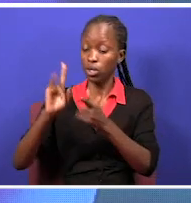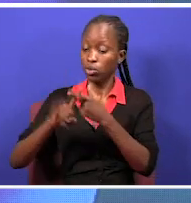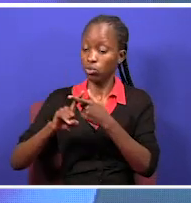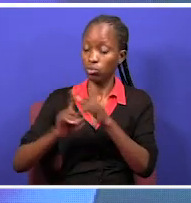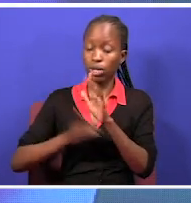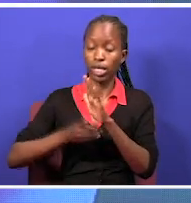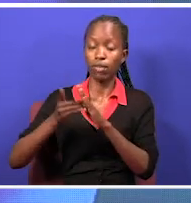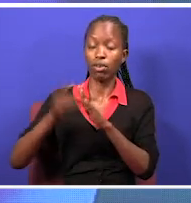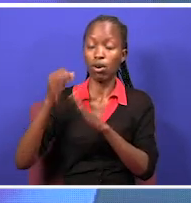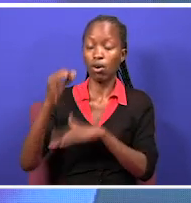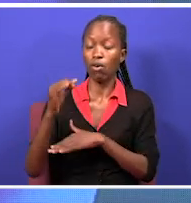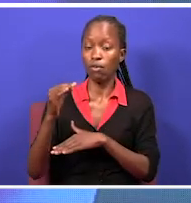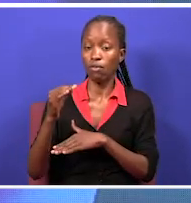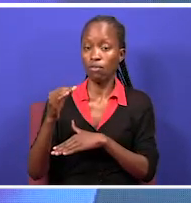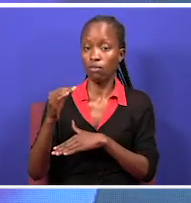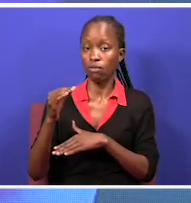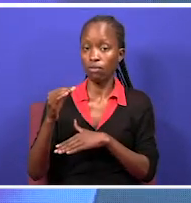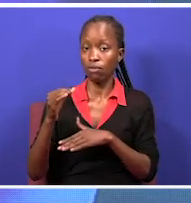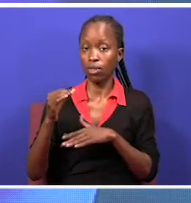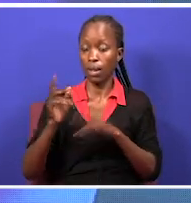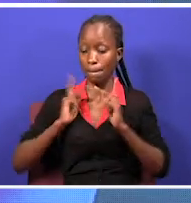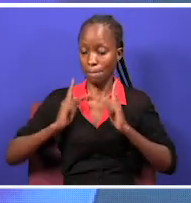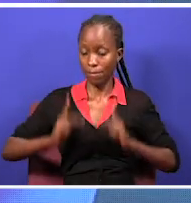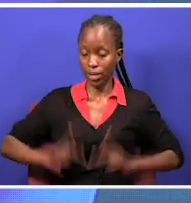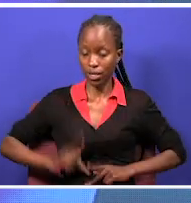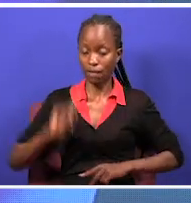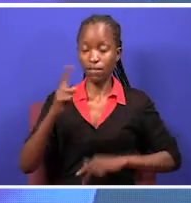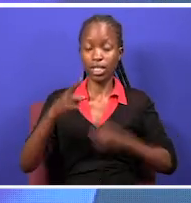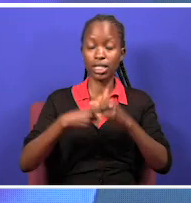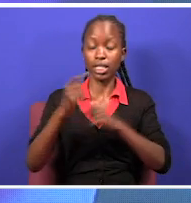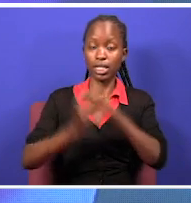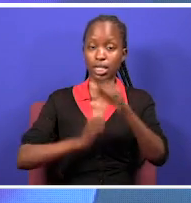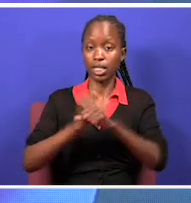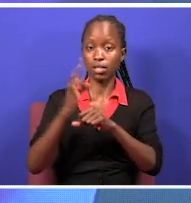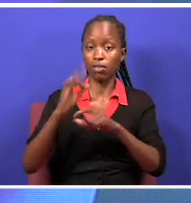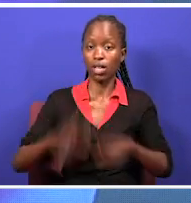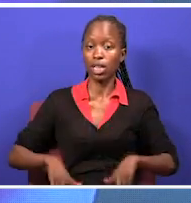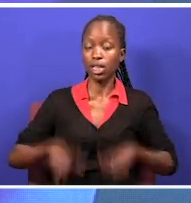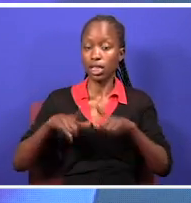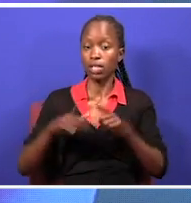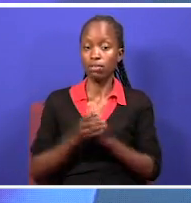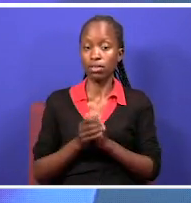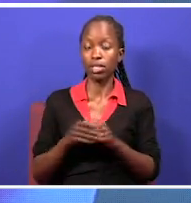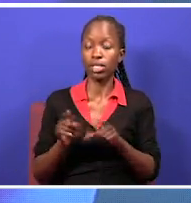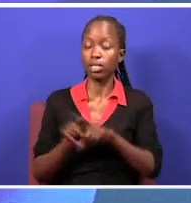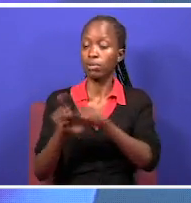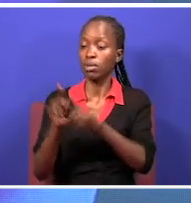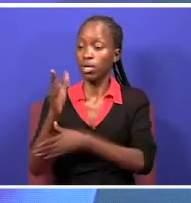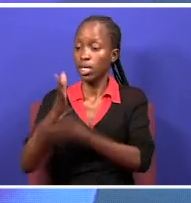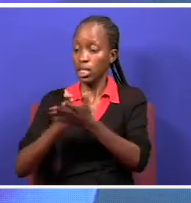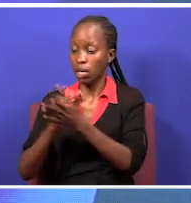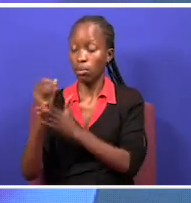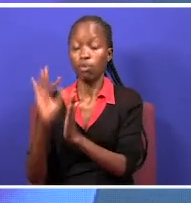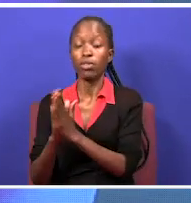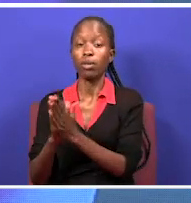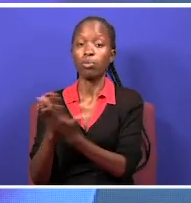development of the personality. The first 6 years of life. In fact, some of the materials